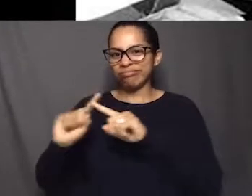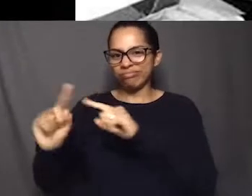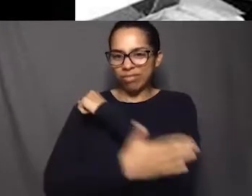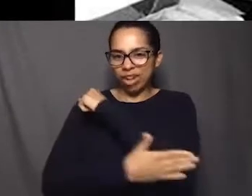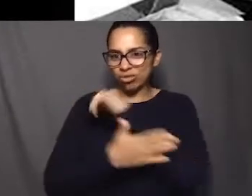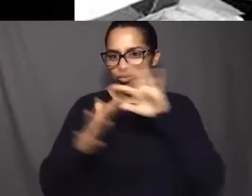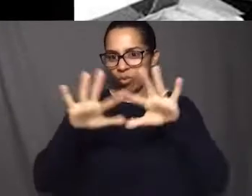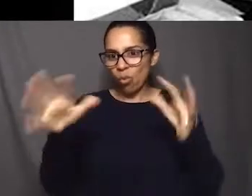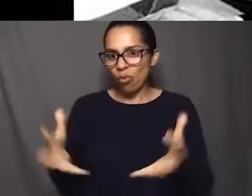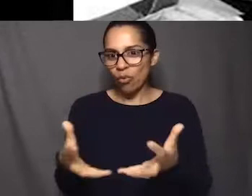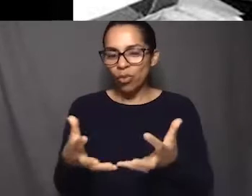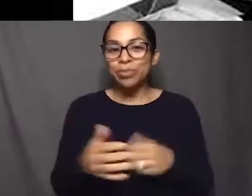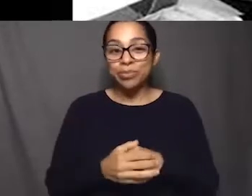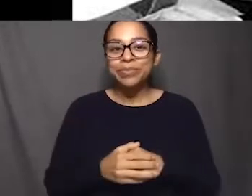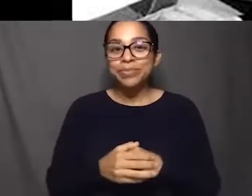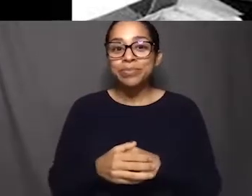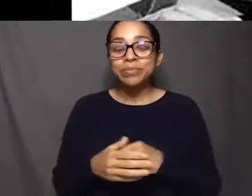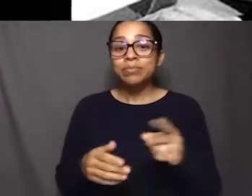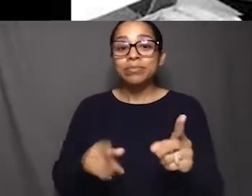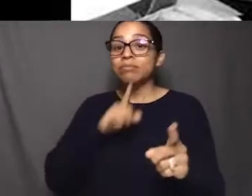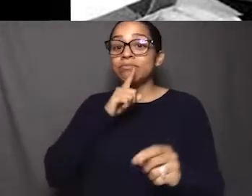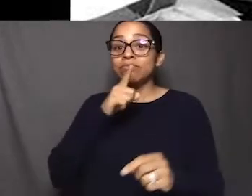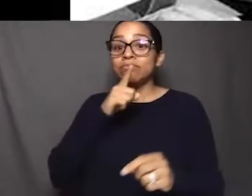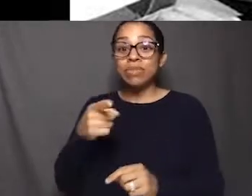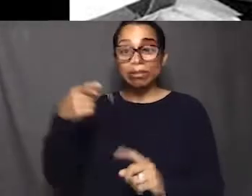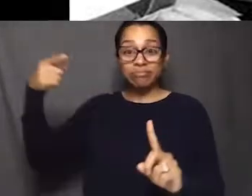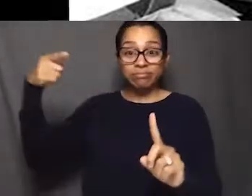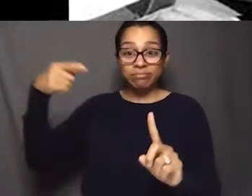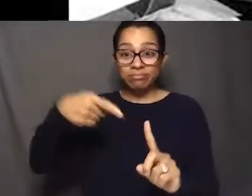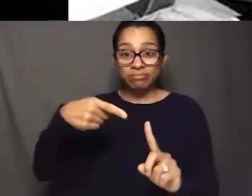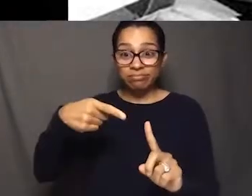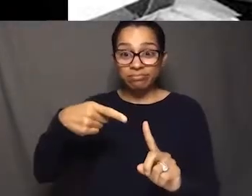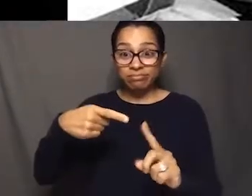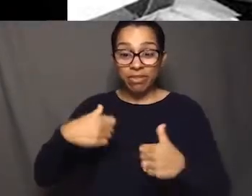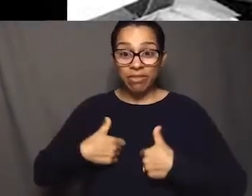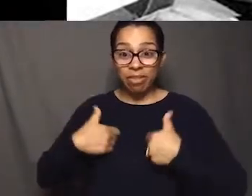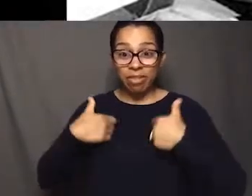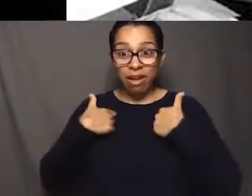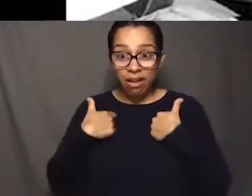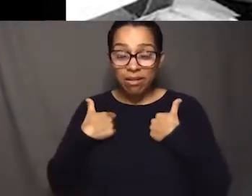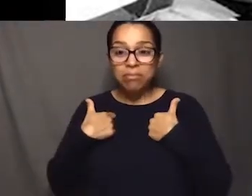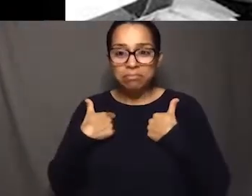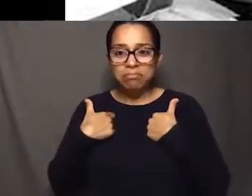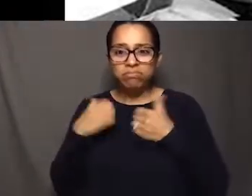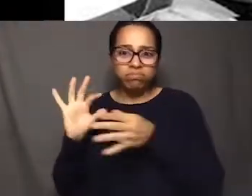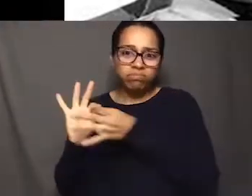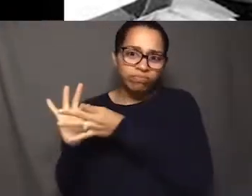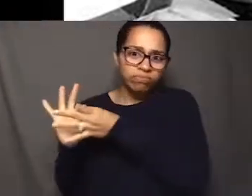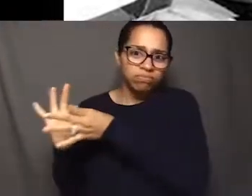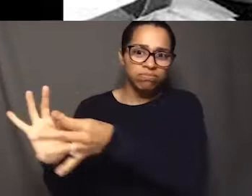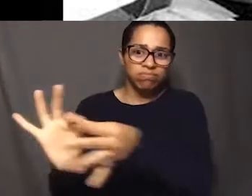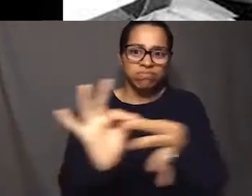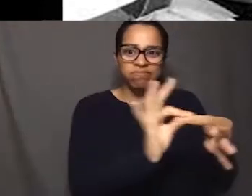It really boils down to this, that all life is interrelated.